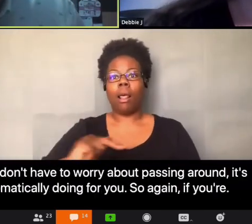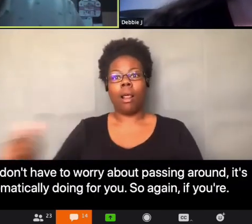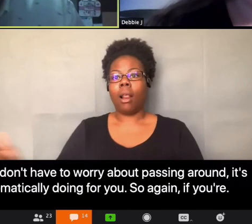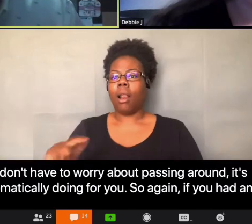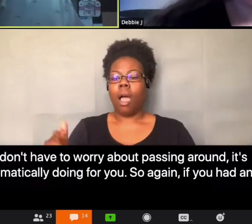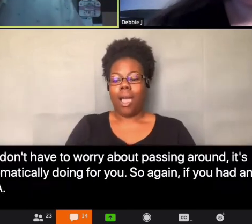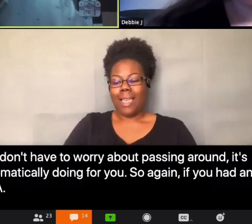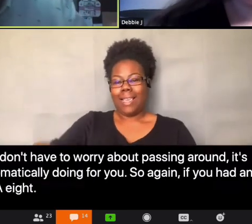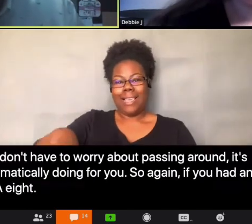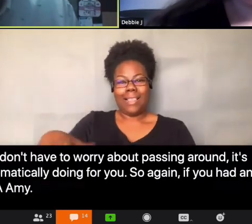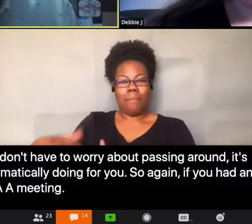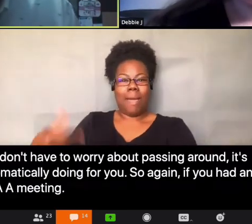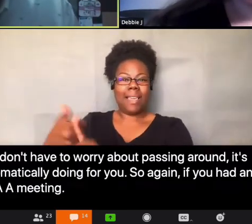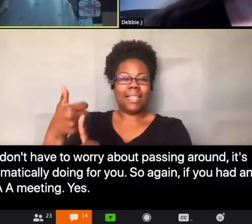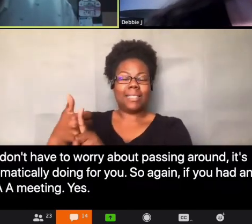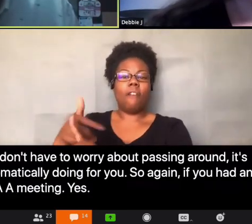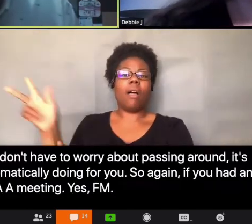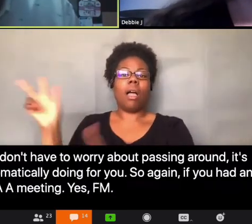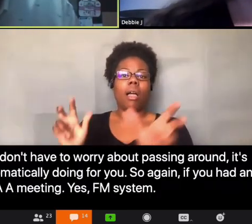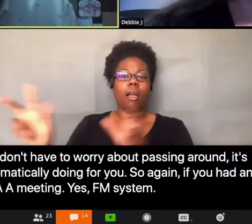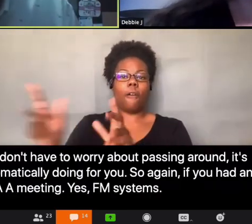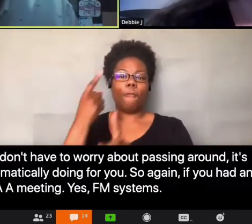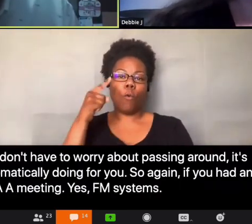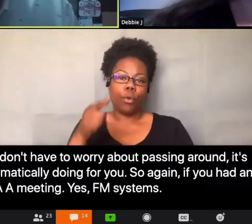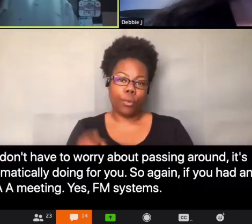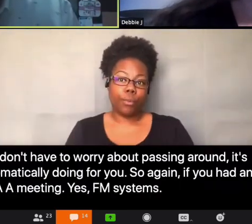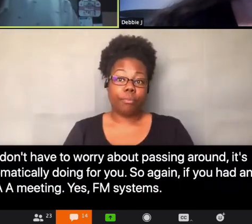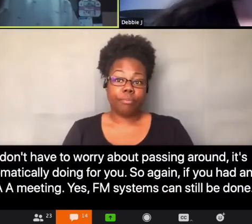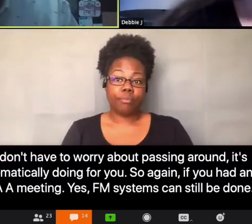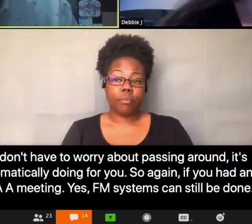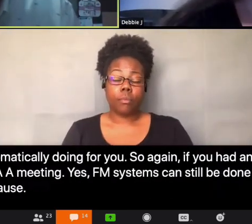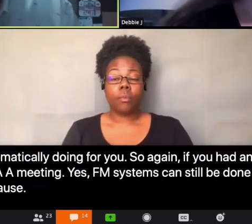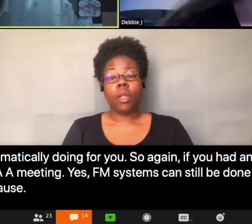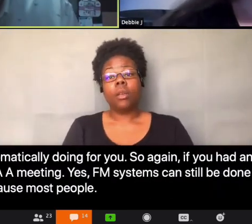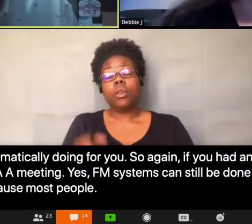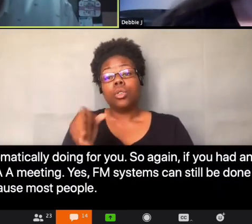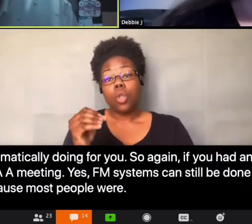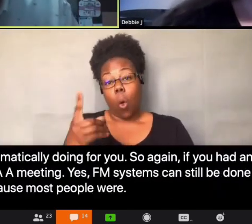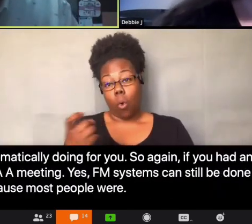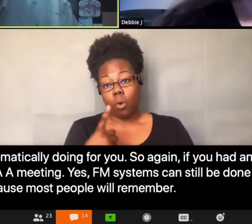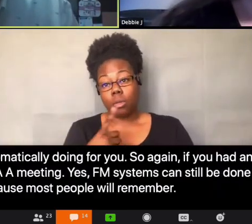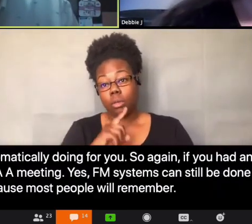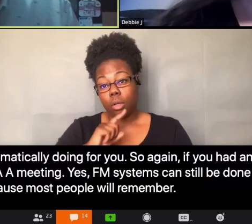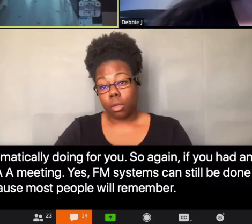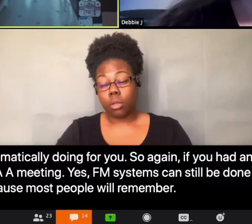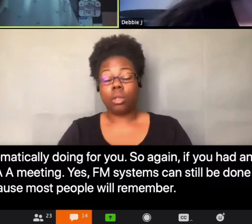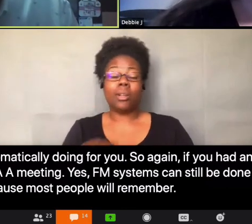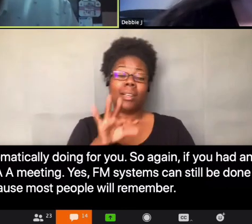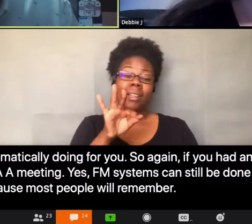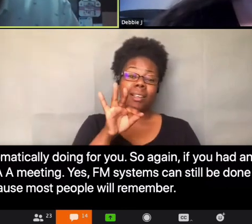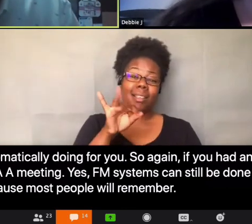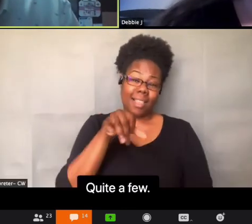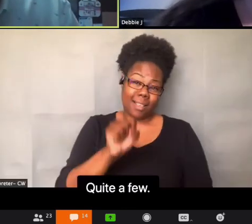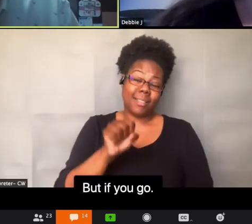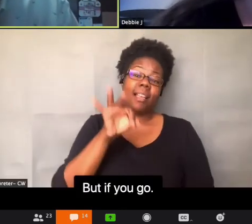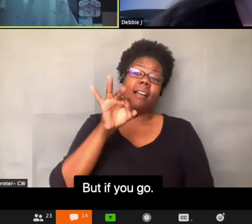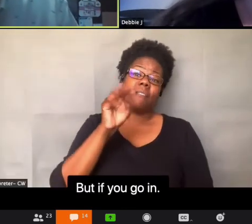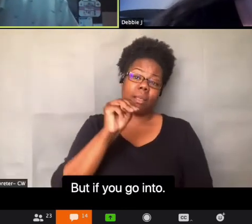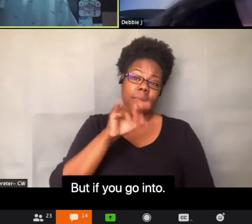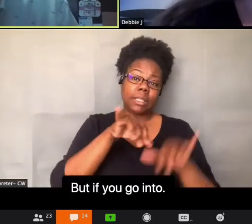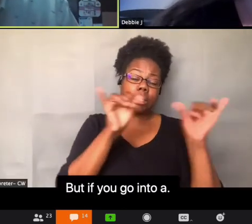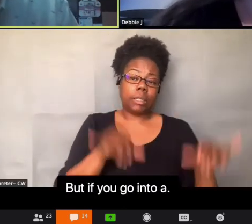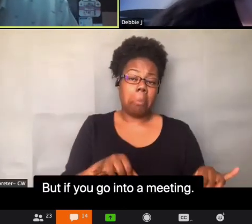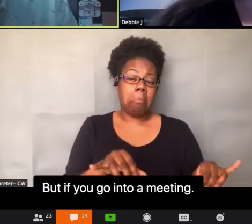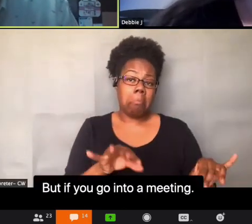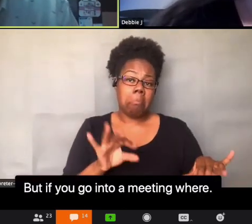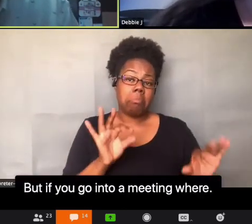an HLA meeting, yes, FM system can still be done because most people will remember. But if you go into a